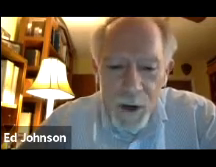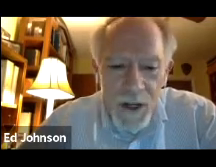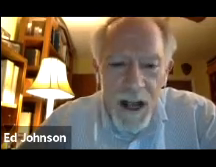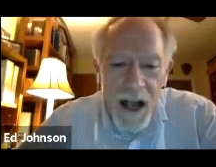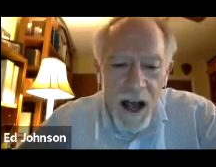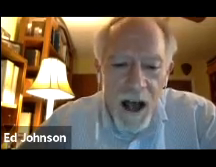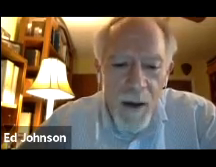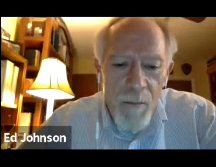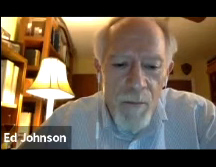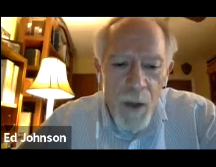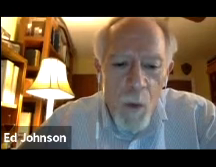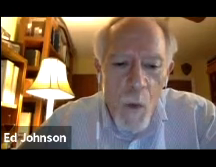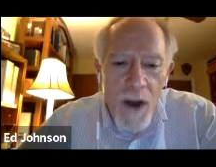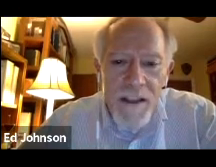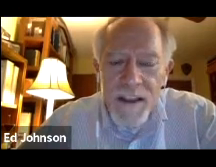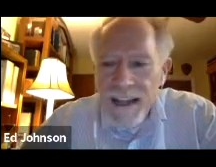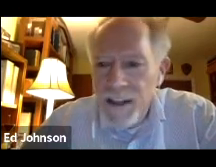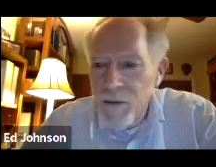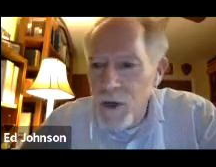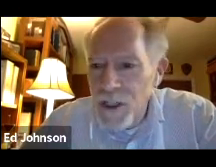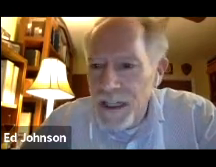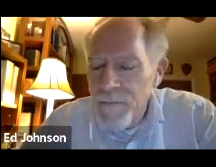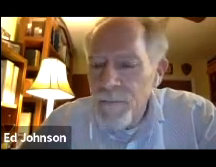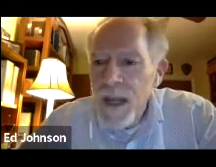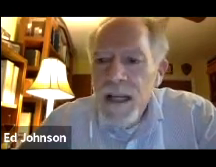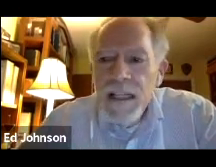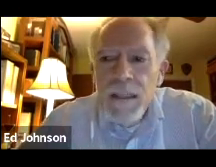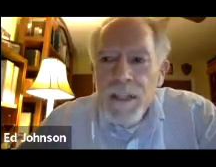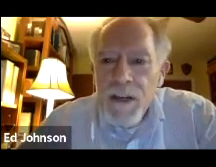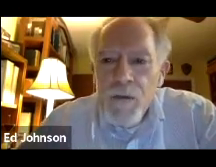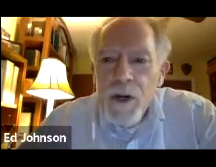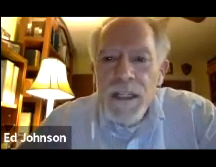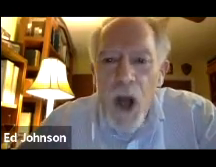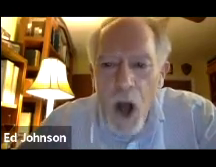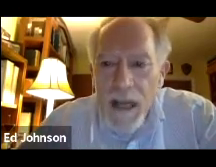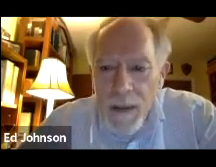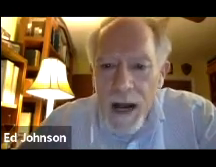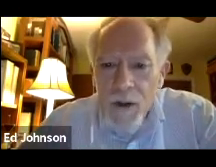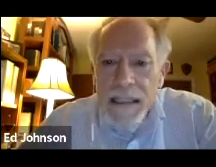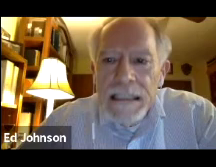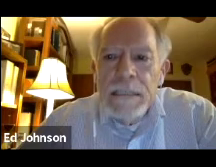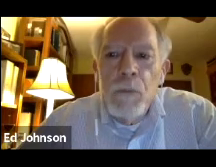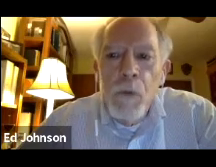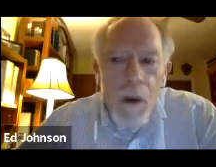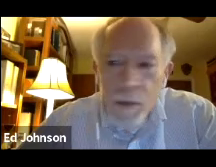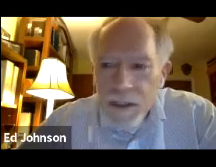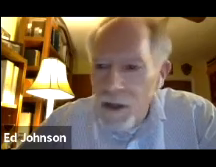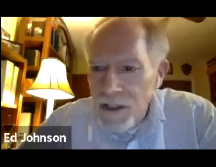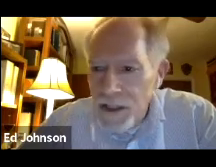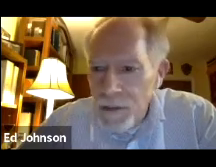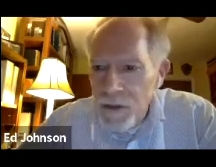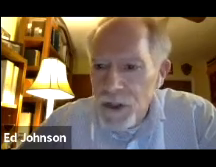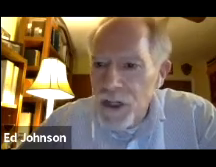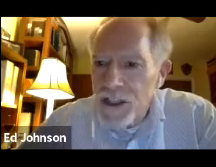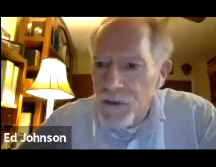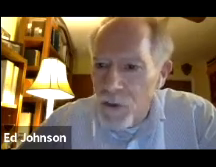go. One of the things, unfortunately, some of the stuff we're going to be talking about is probably going to cause some